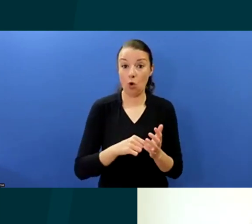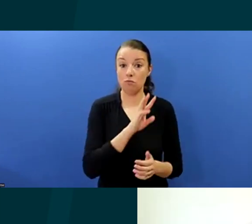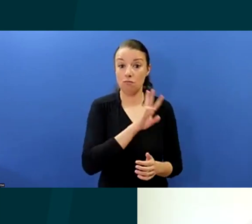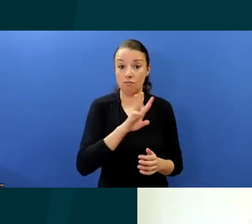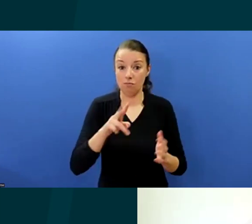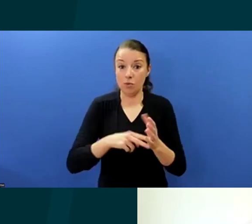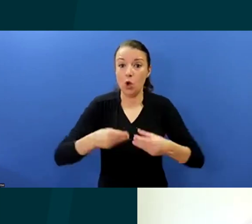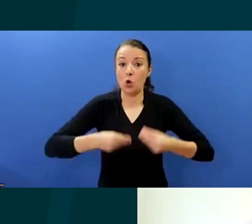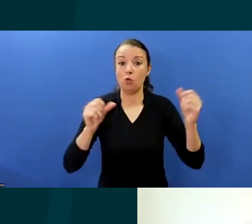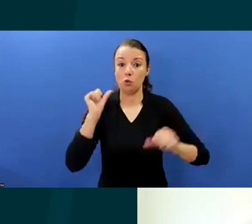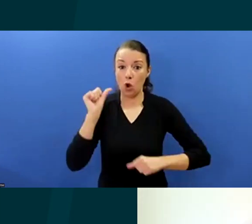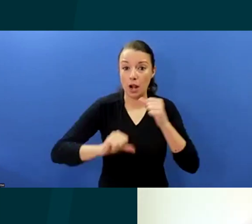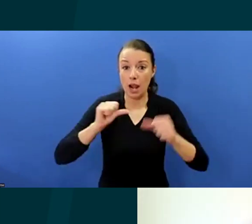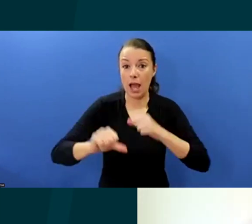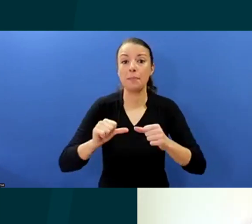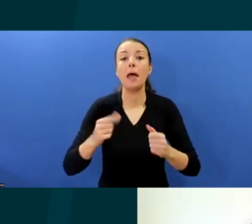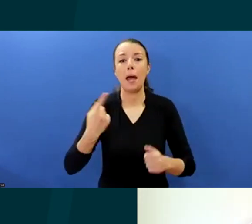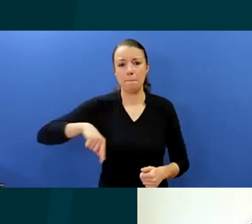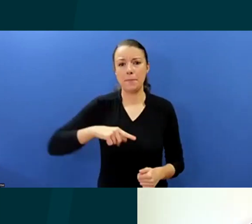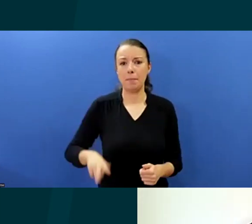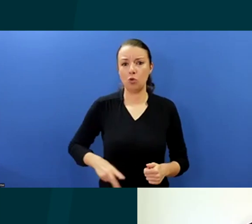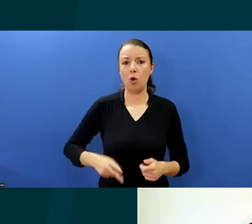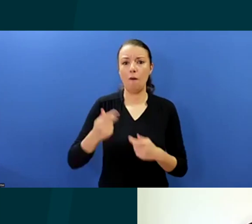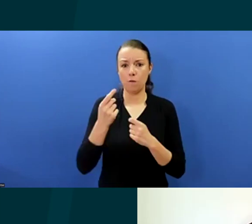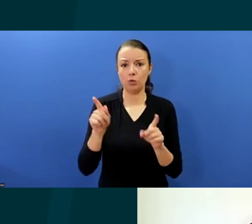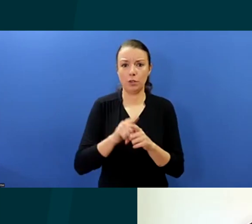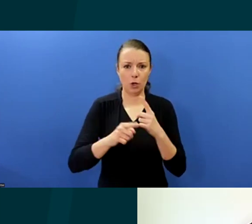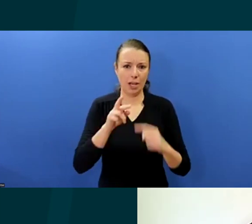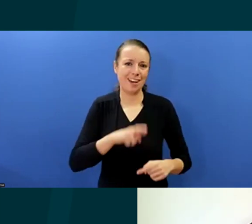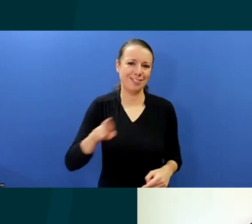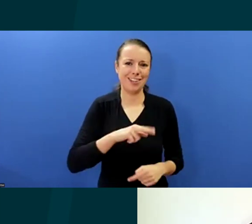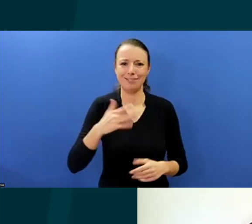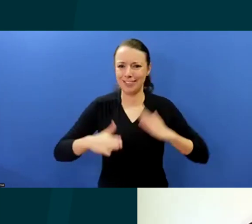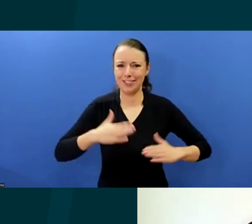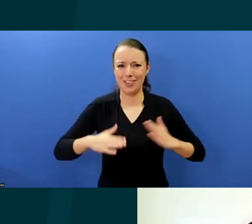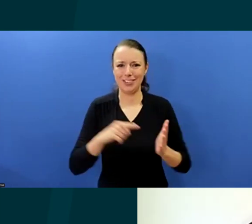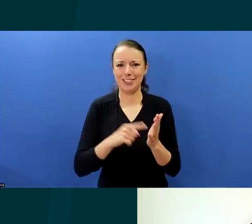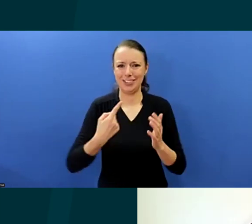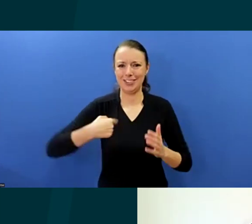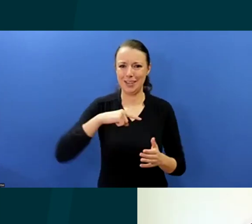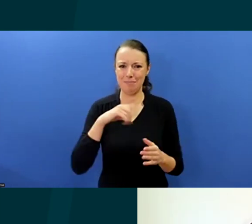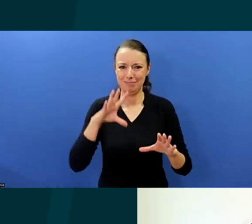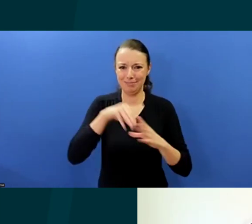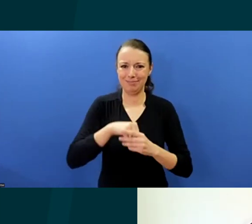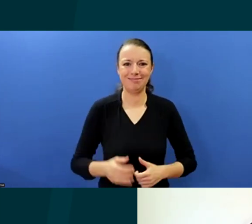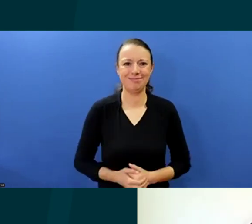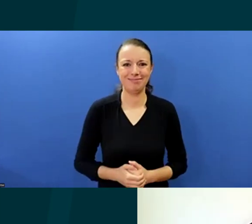has been developed for a number of years, and we as the Ministry of Funds and Regional Policy are very happy to participate